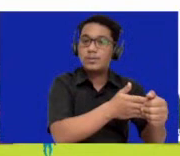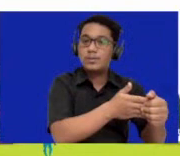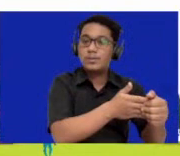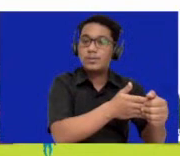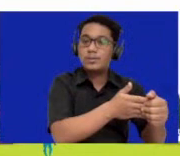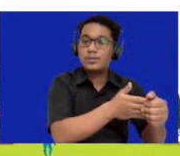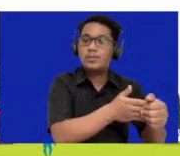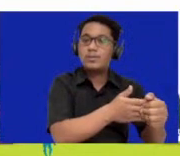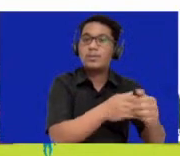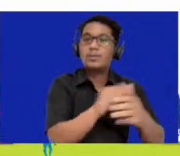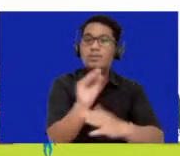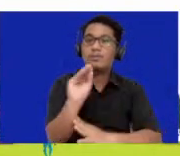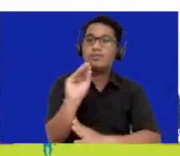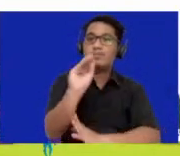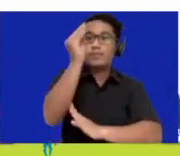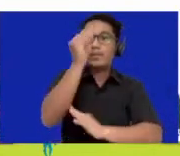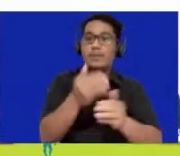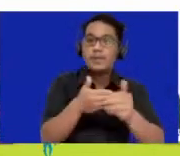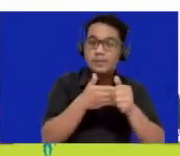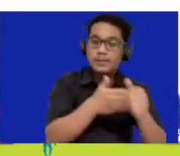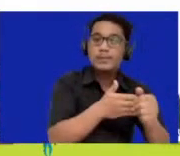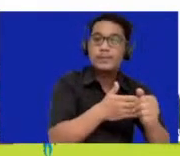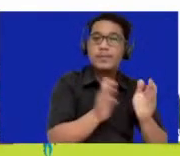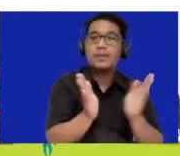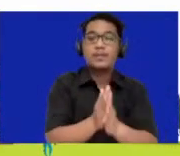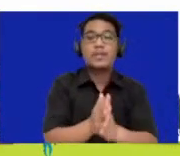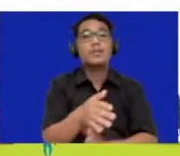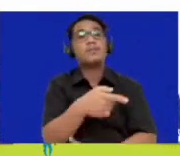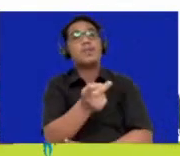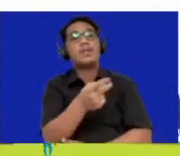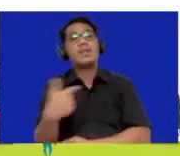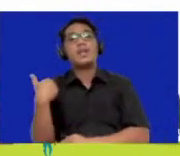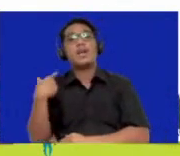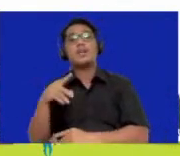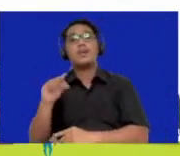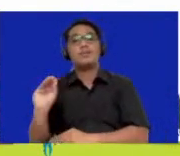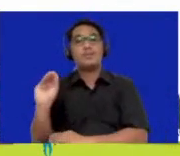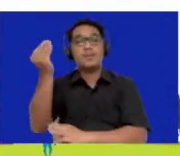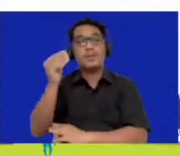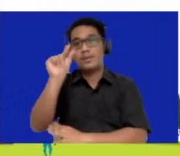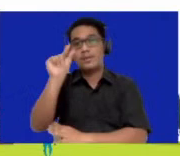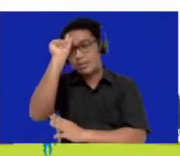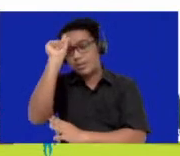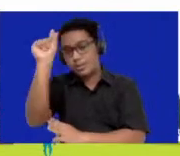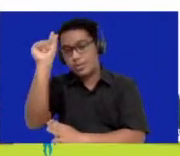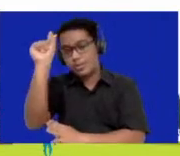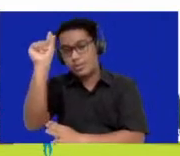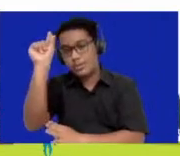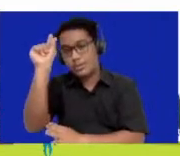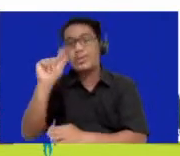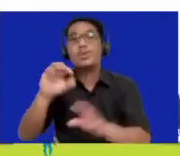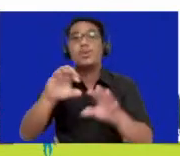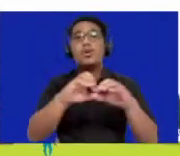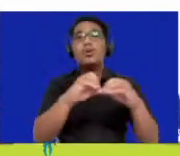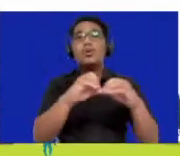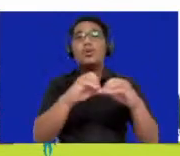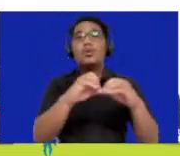union leaders, and they all basically coordinate together, and accordingly, they basically